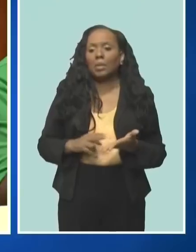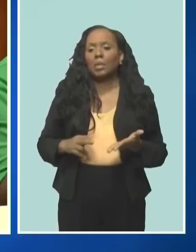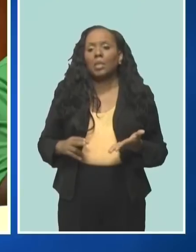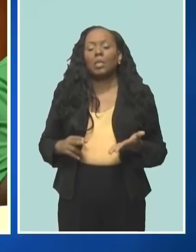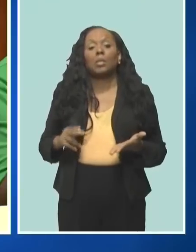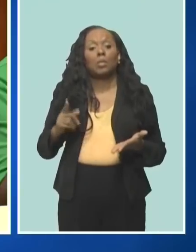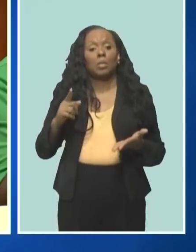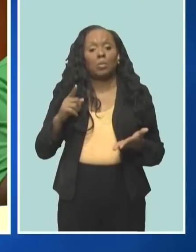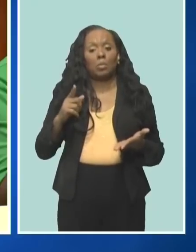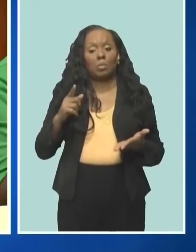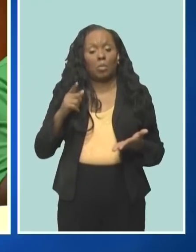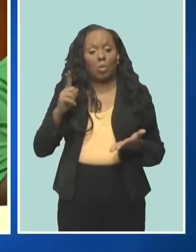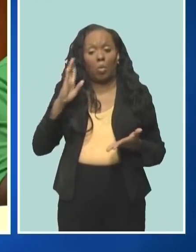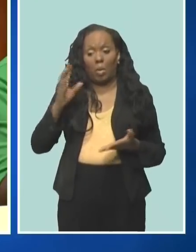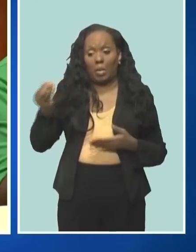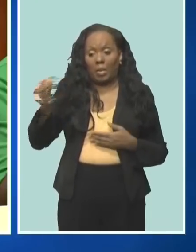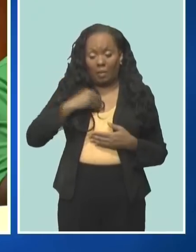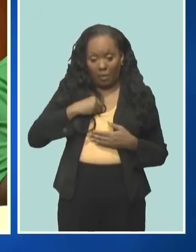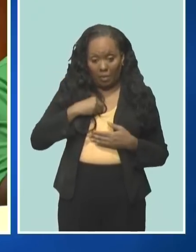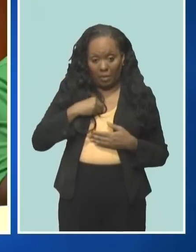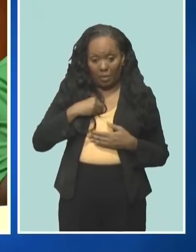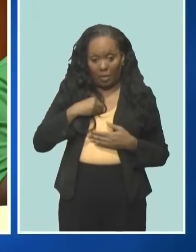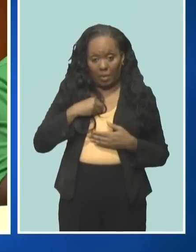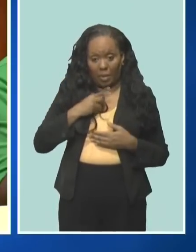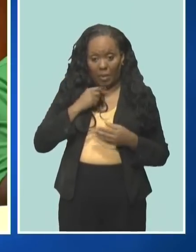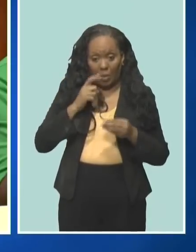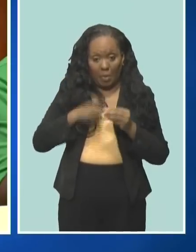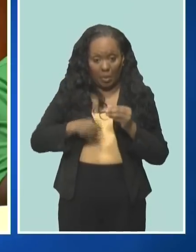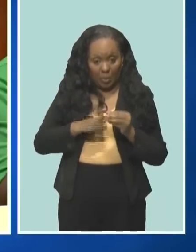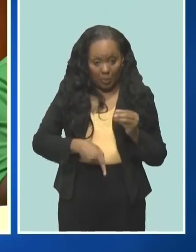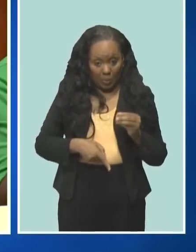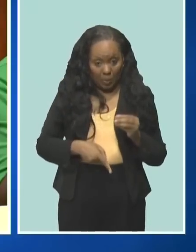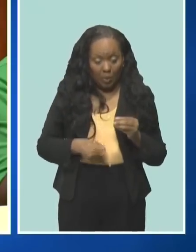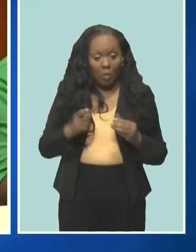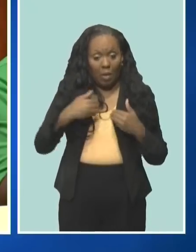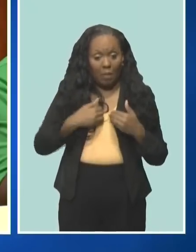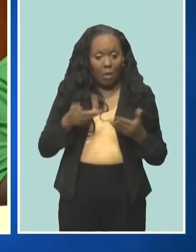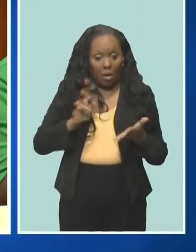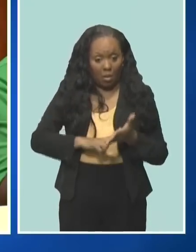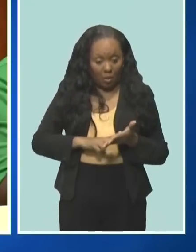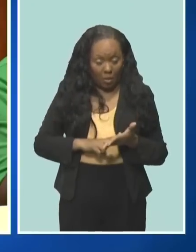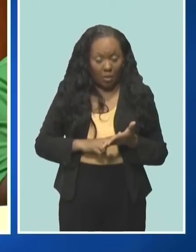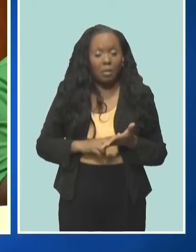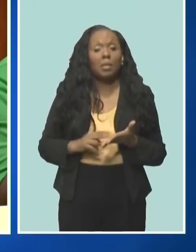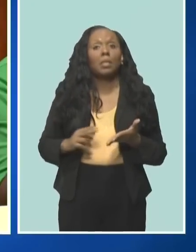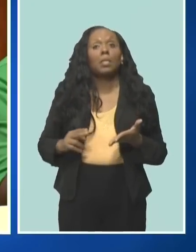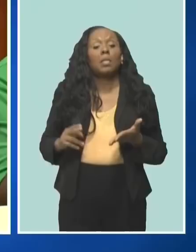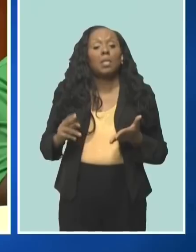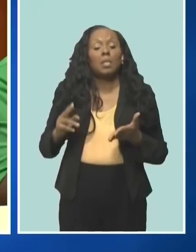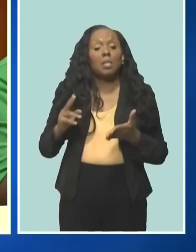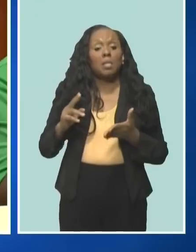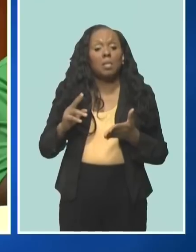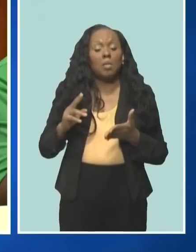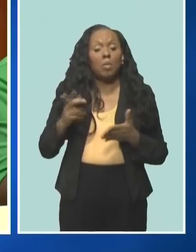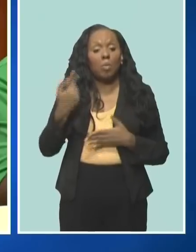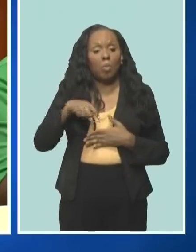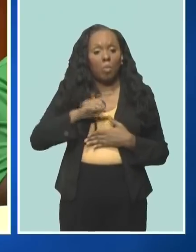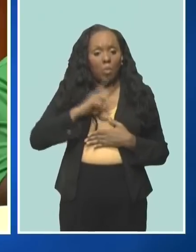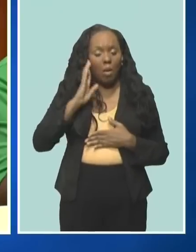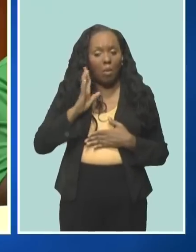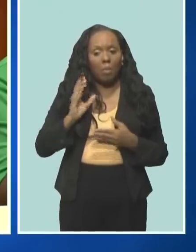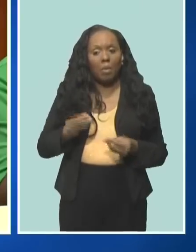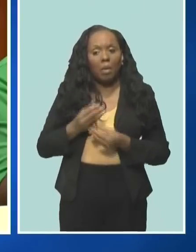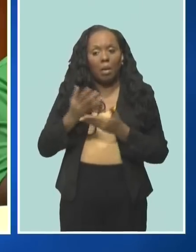have a contract before you actually have the tomatoes. And we are going to make the funds available to